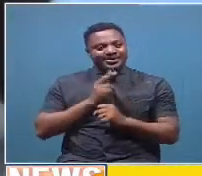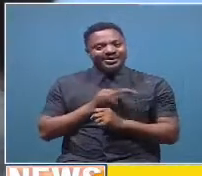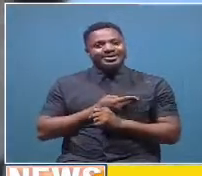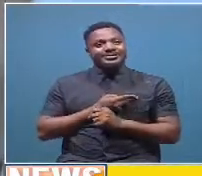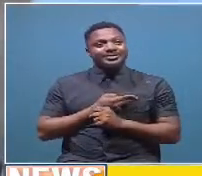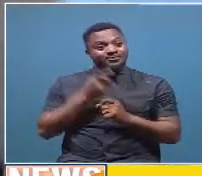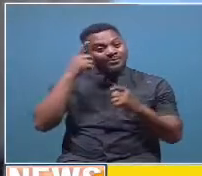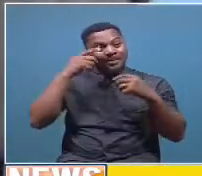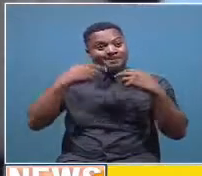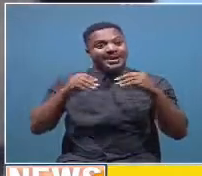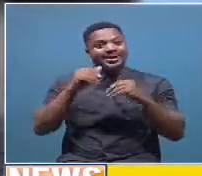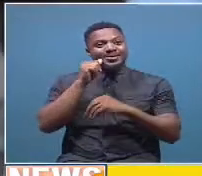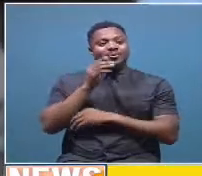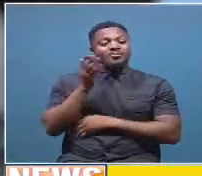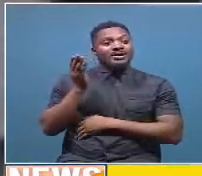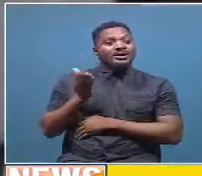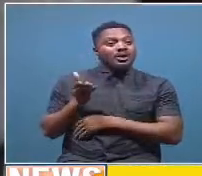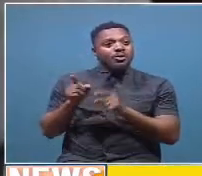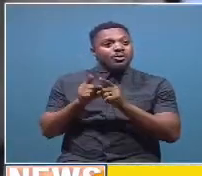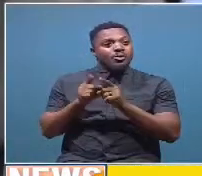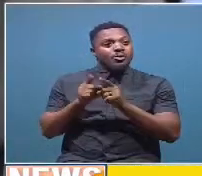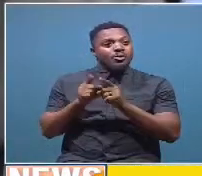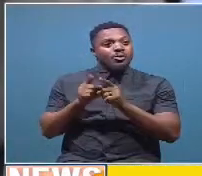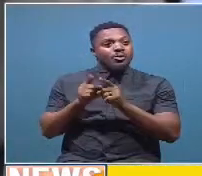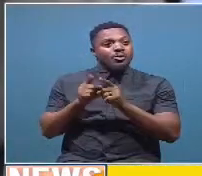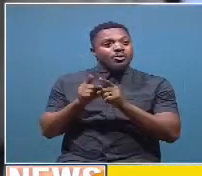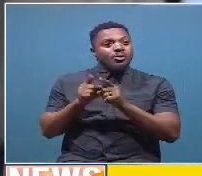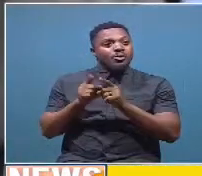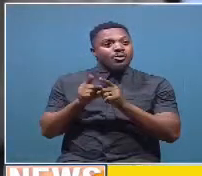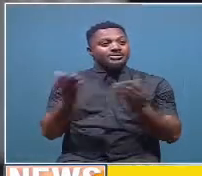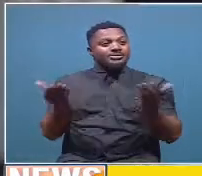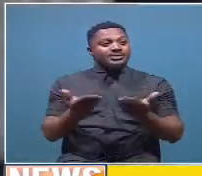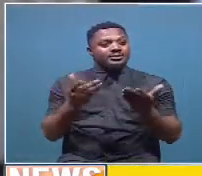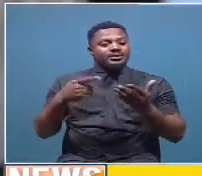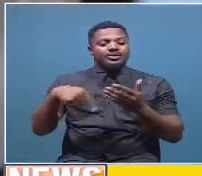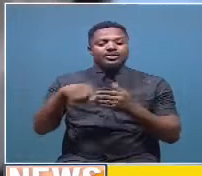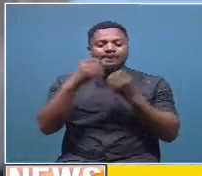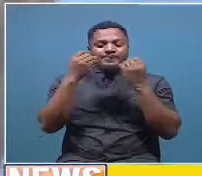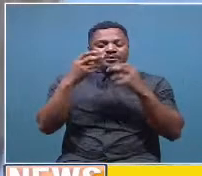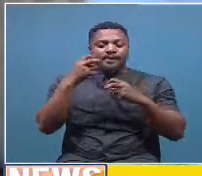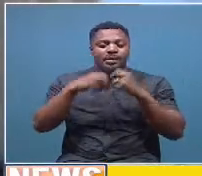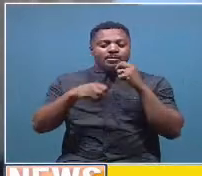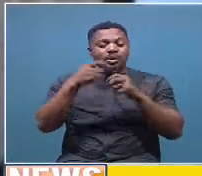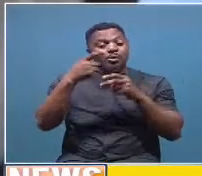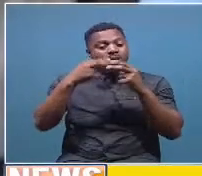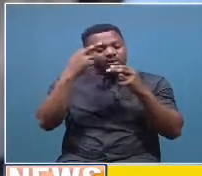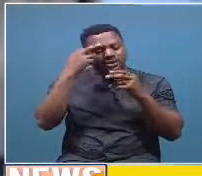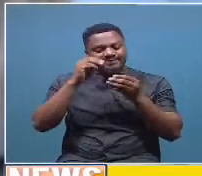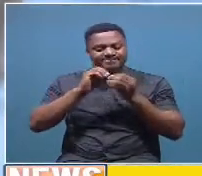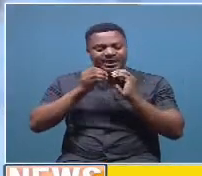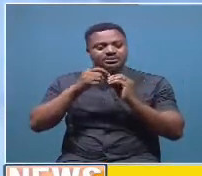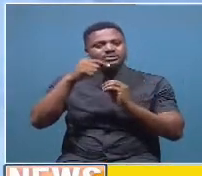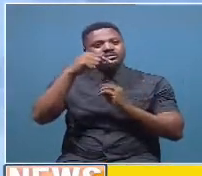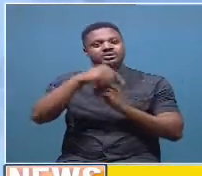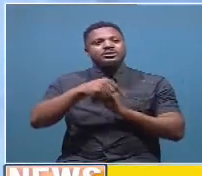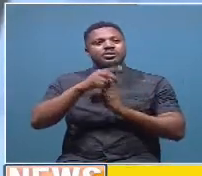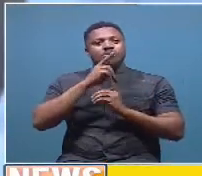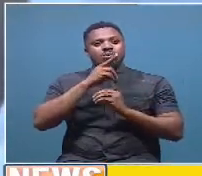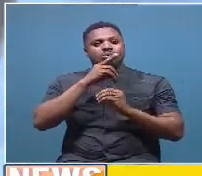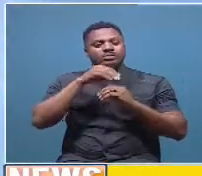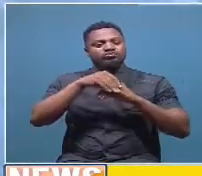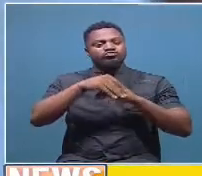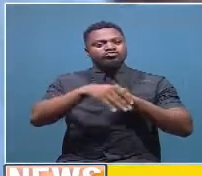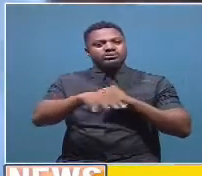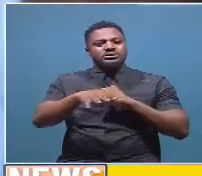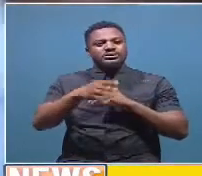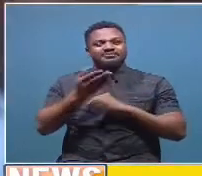for the market women and those who come to do their main issue has to do with fixing this sewer line